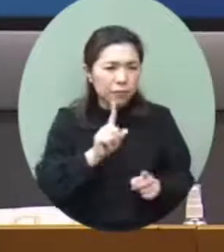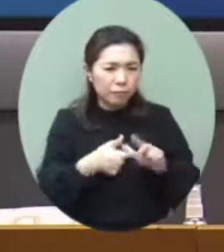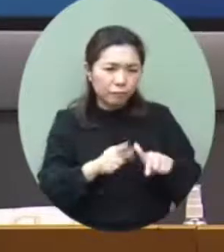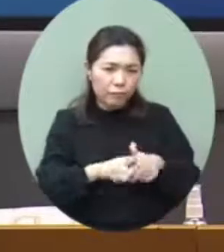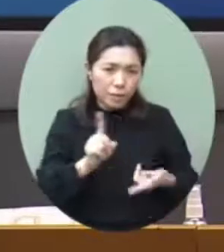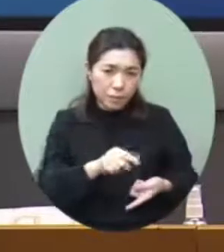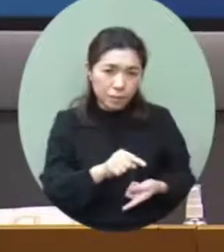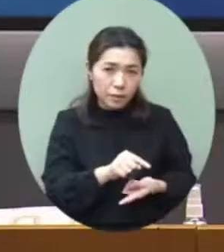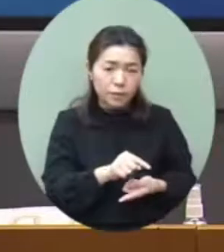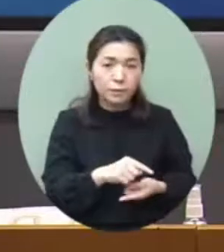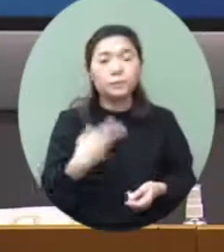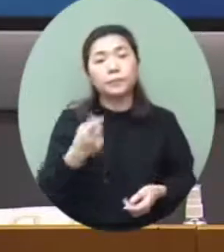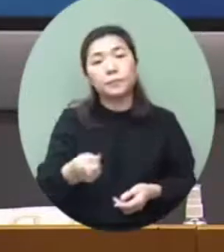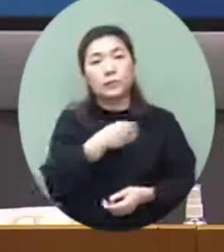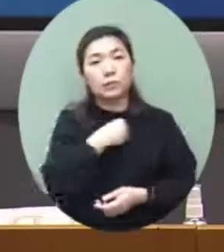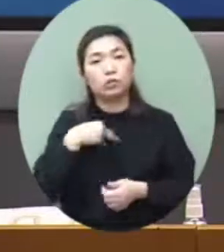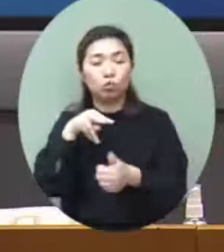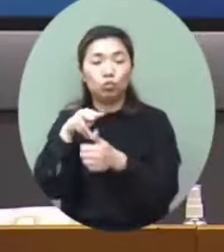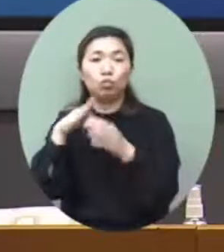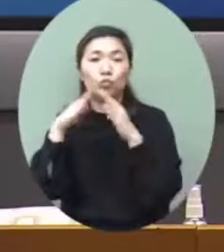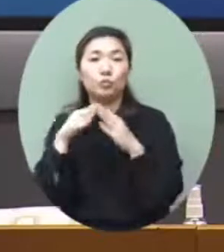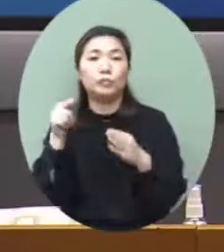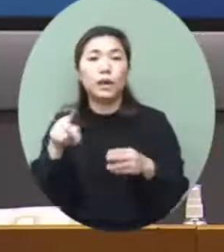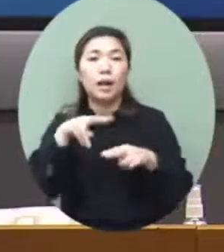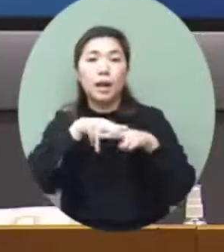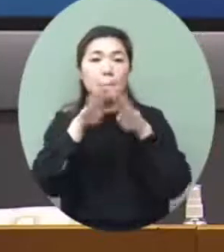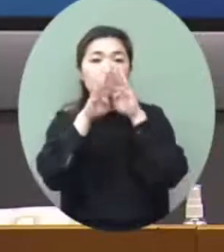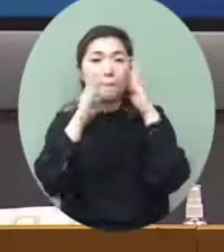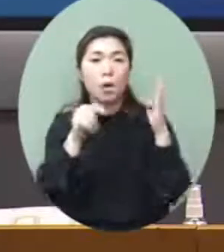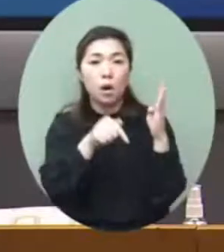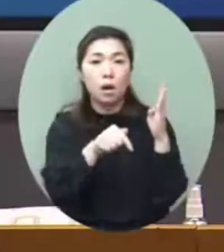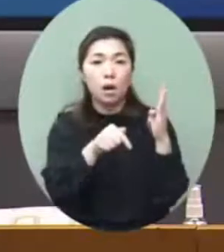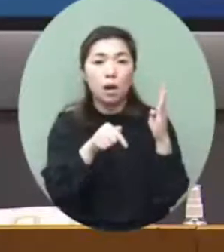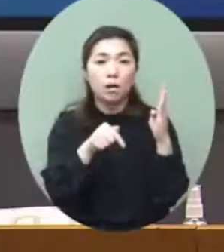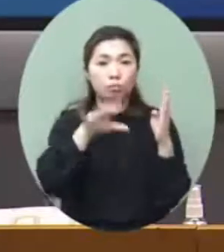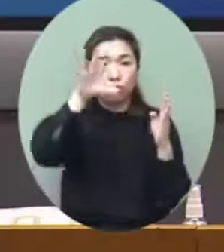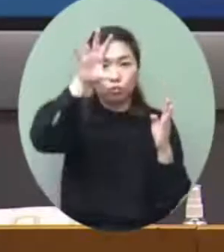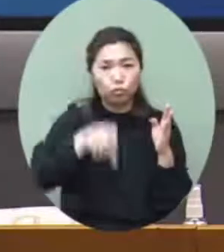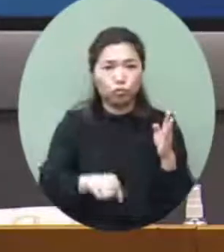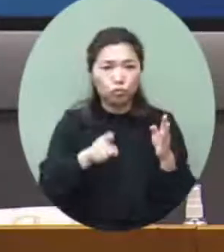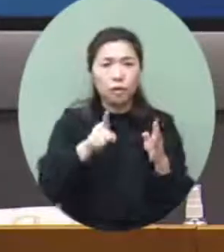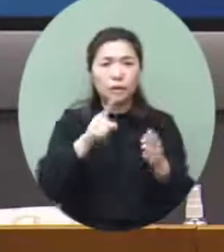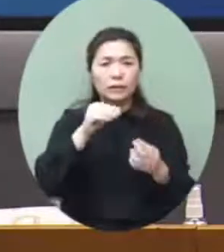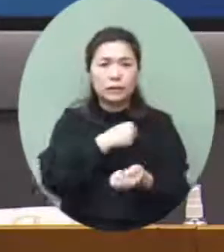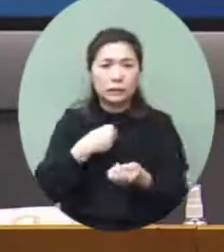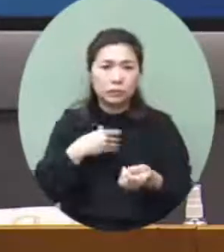to understand the treatment model and HA's